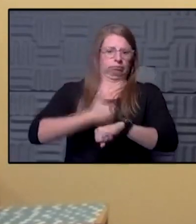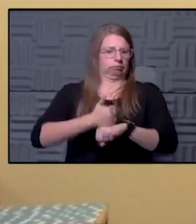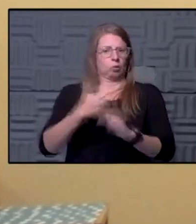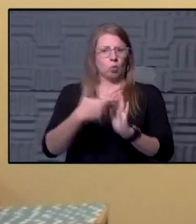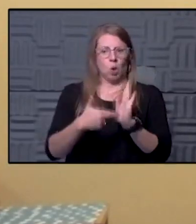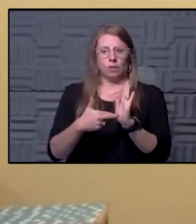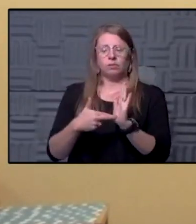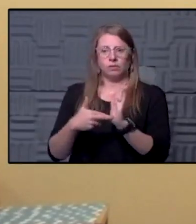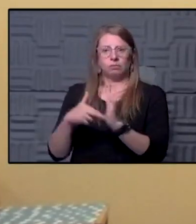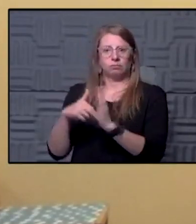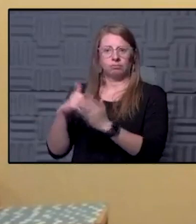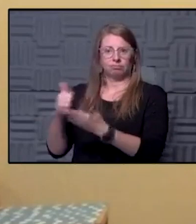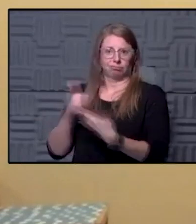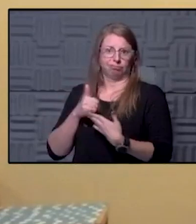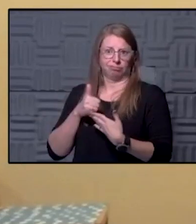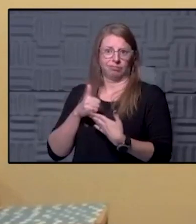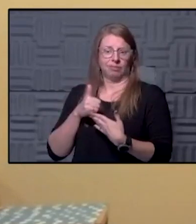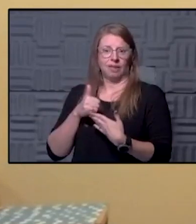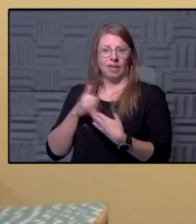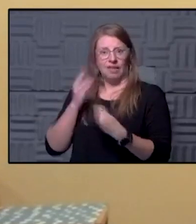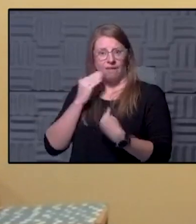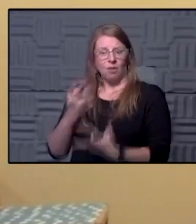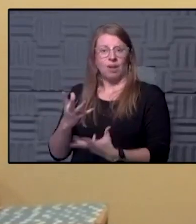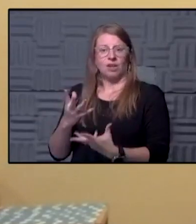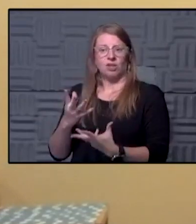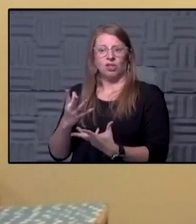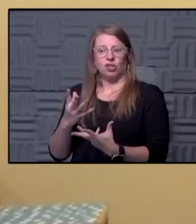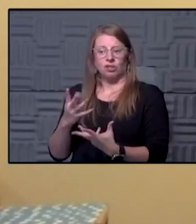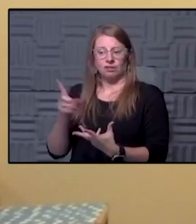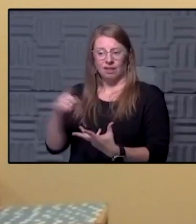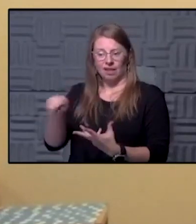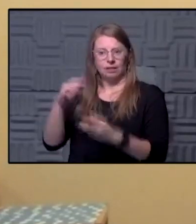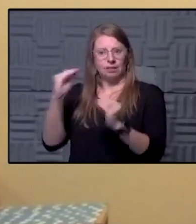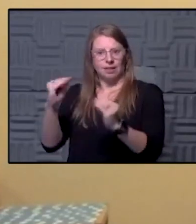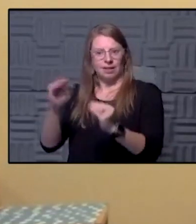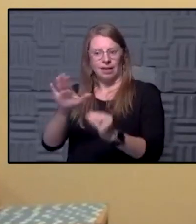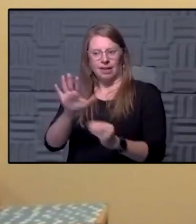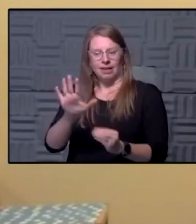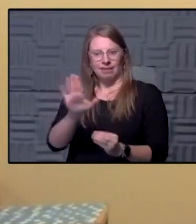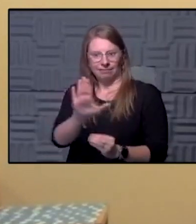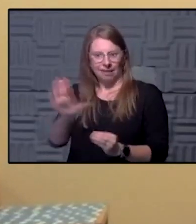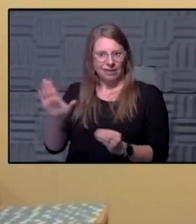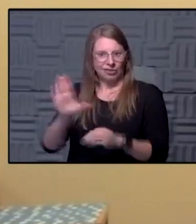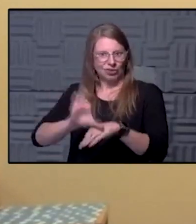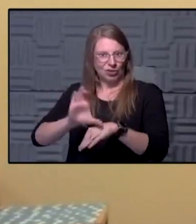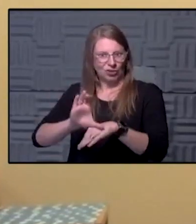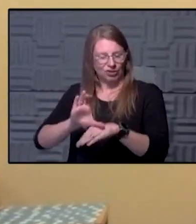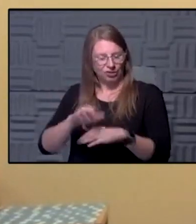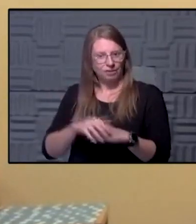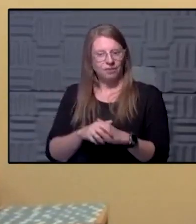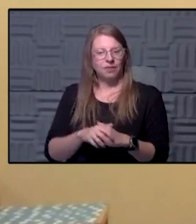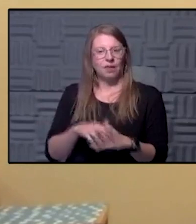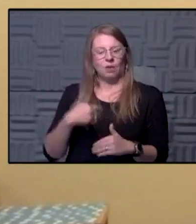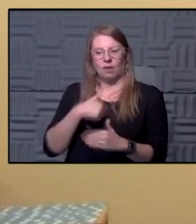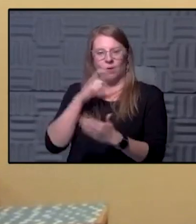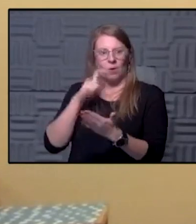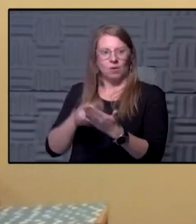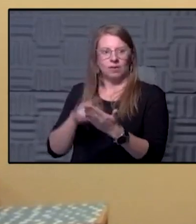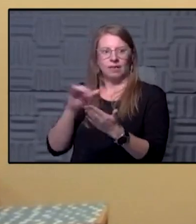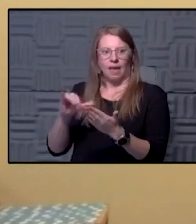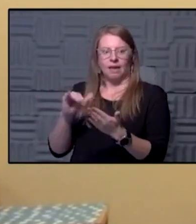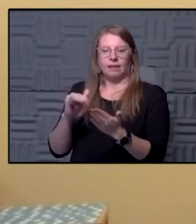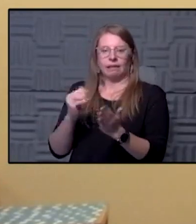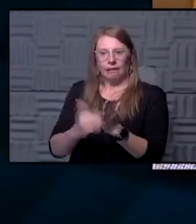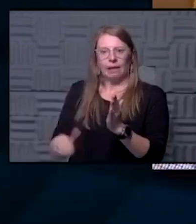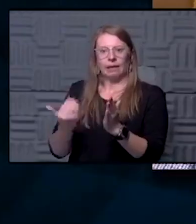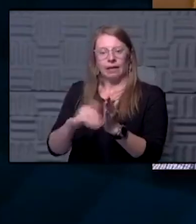he's taken the information then right back to his congregation. And, we've just seen that from him over and over again.